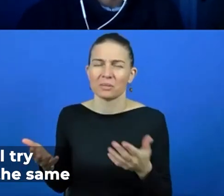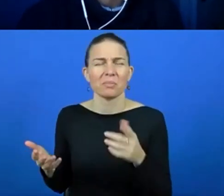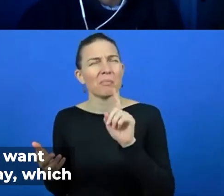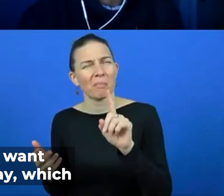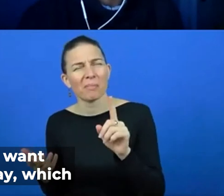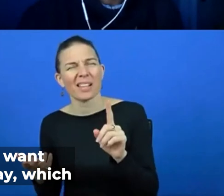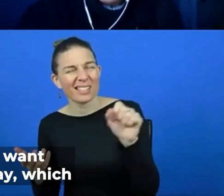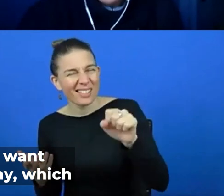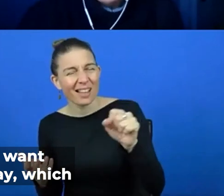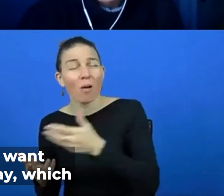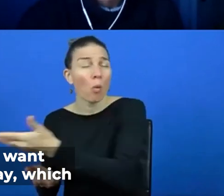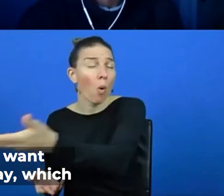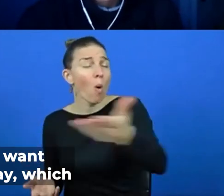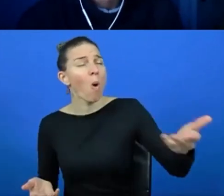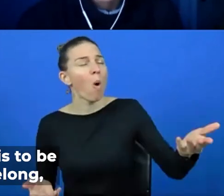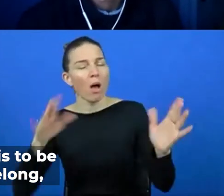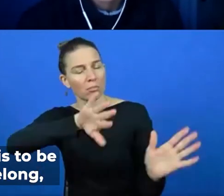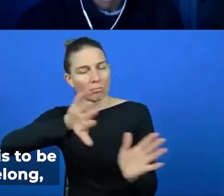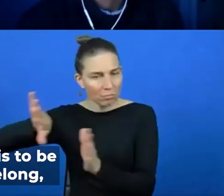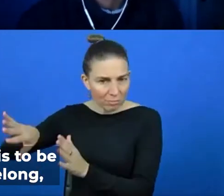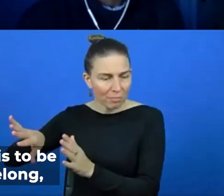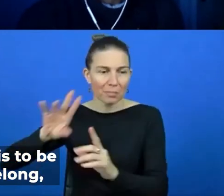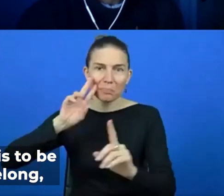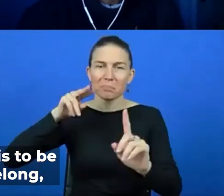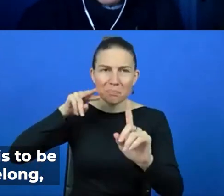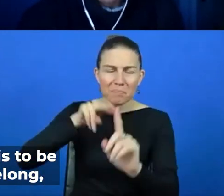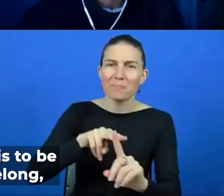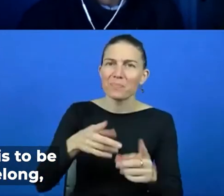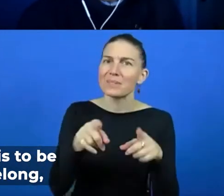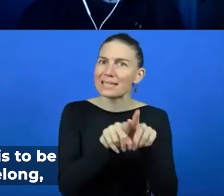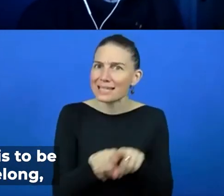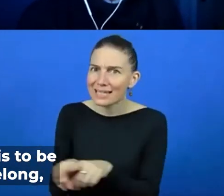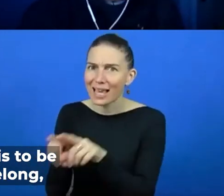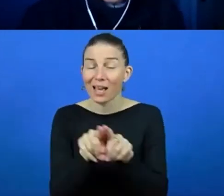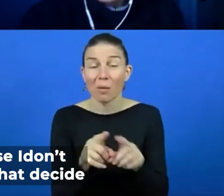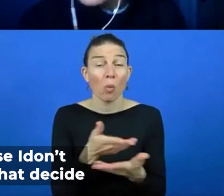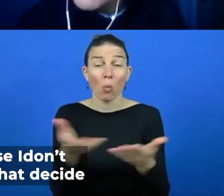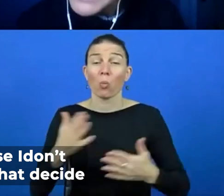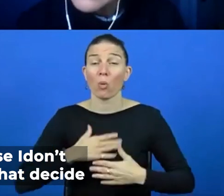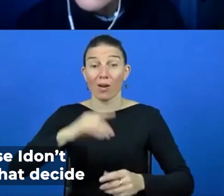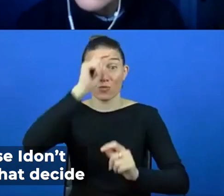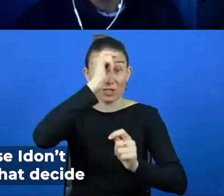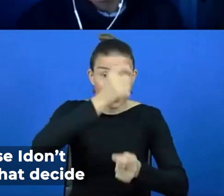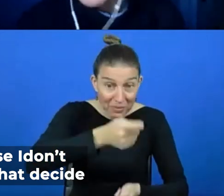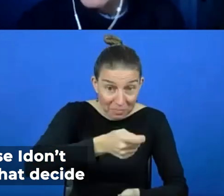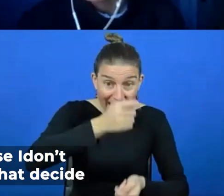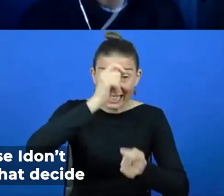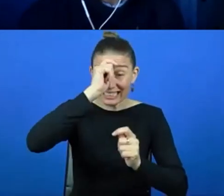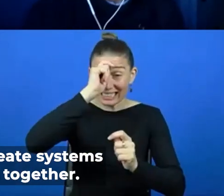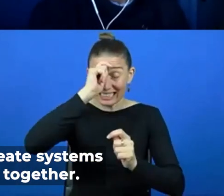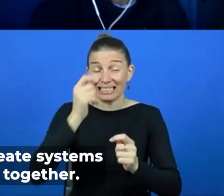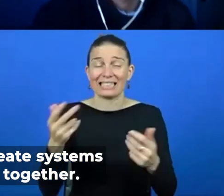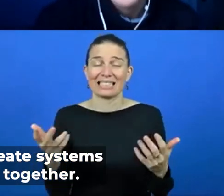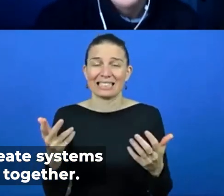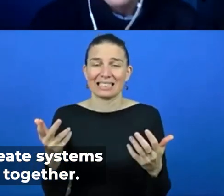what's the same and what we all want at the end of the day, which is human beings, is to be respected, to belong, not to fit in, because I don't know who they are that